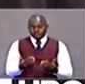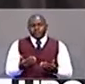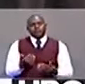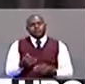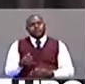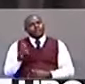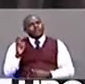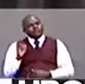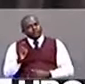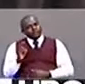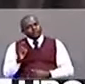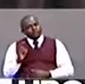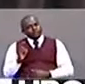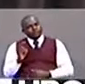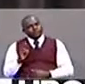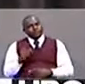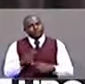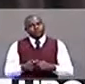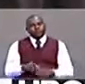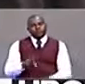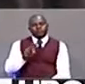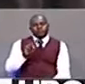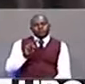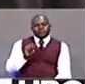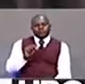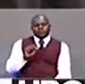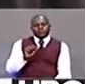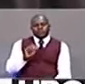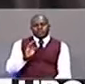I had Honorable Centenary calling me Nava Christo.